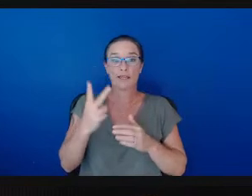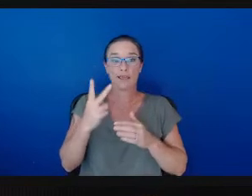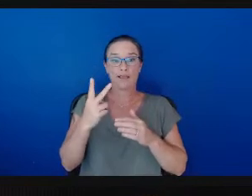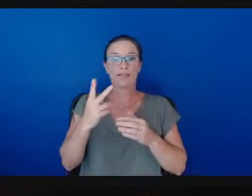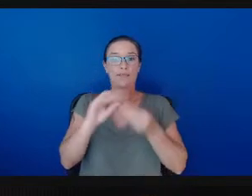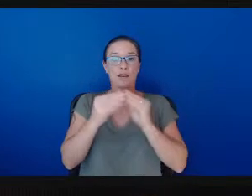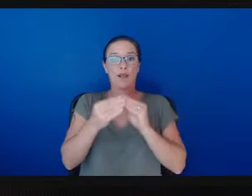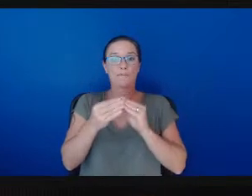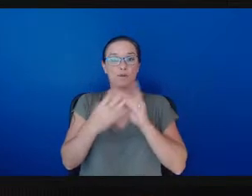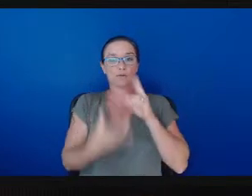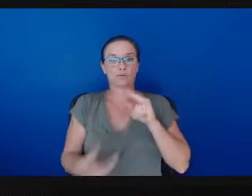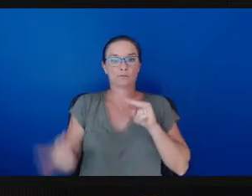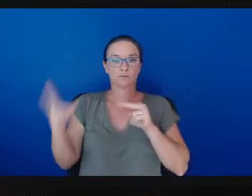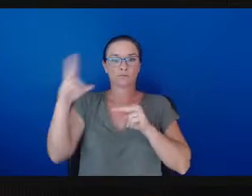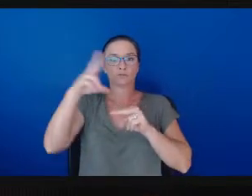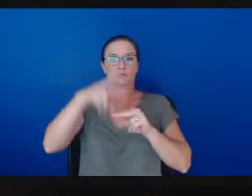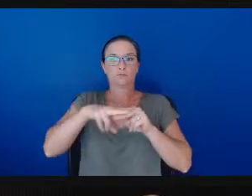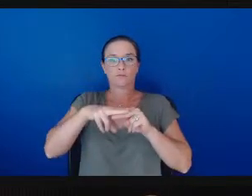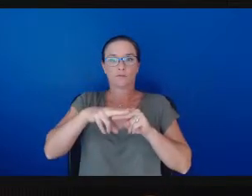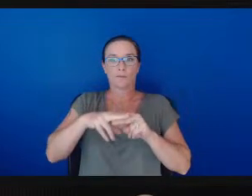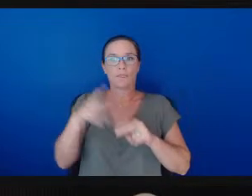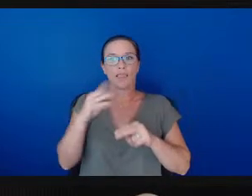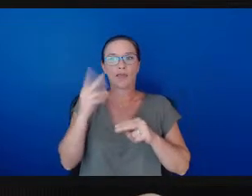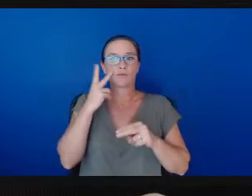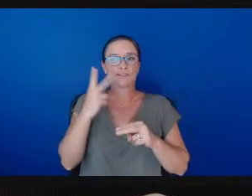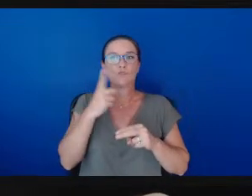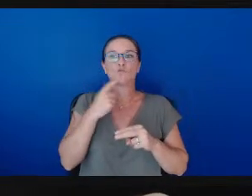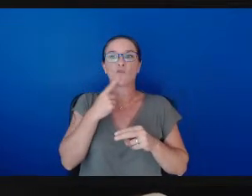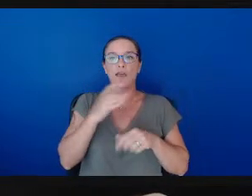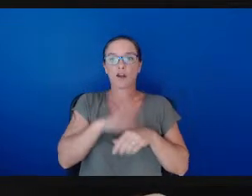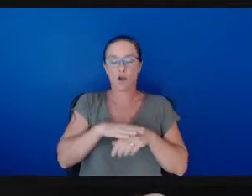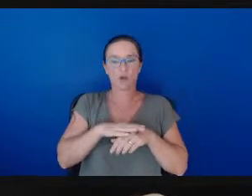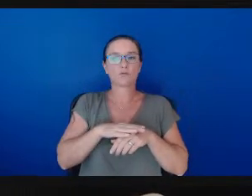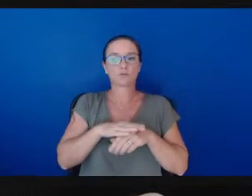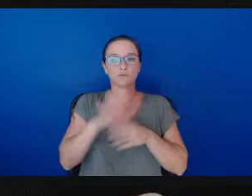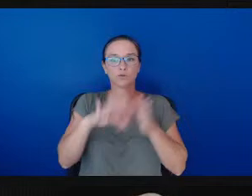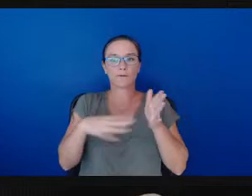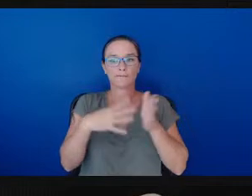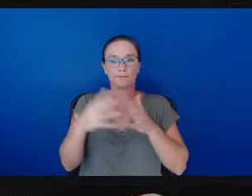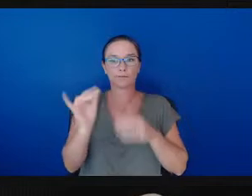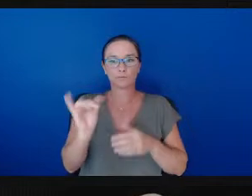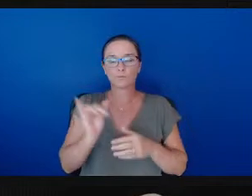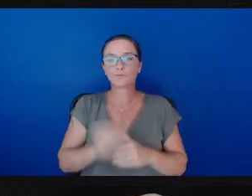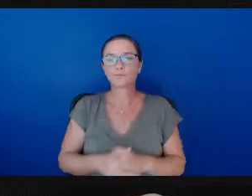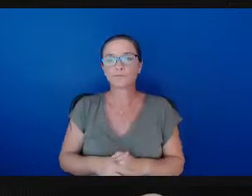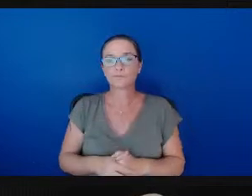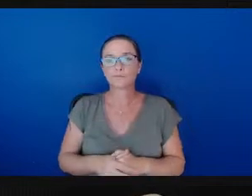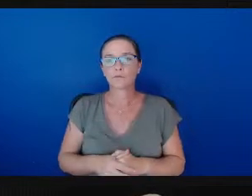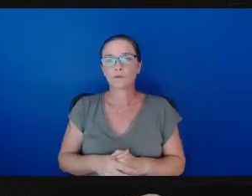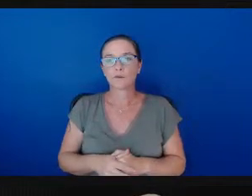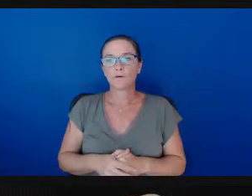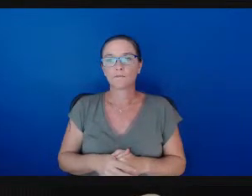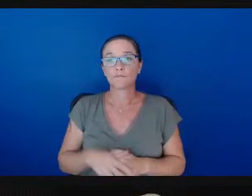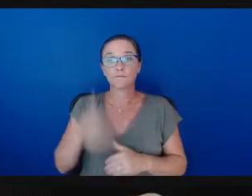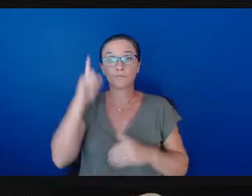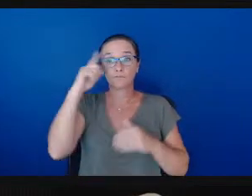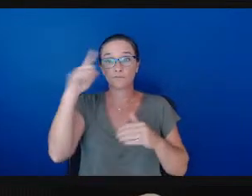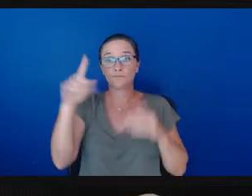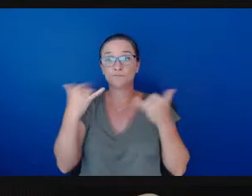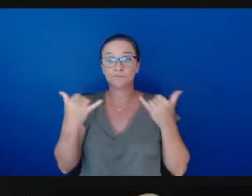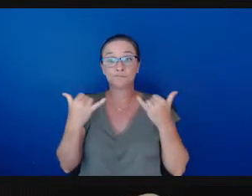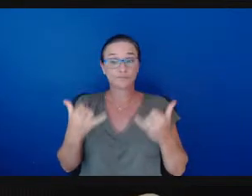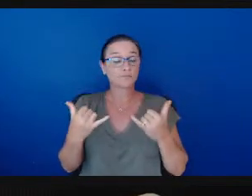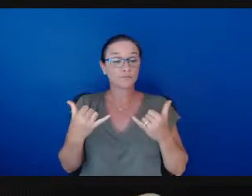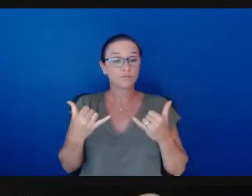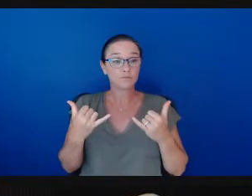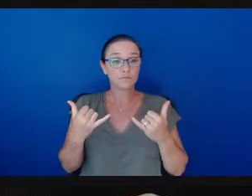we'll see a lot more orange and red on this graph as that forecast matches up. For now, all we have is written